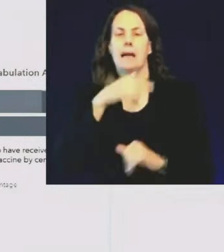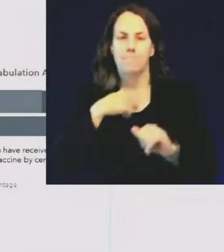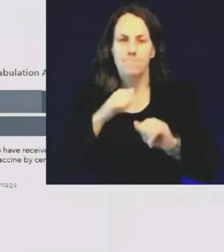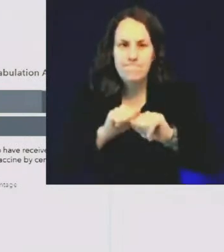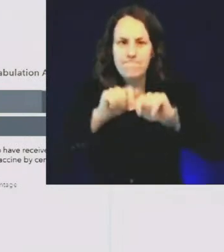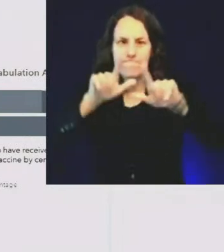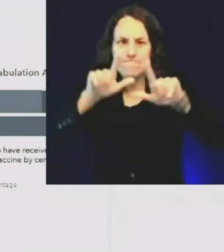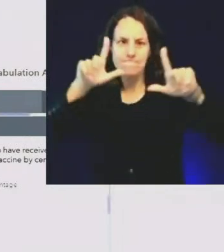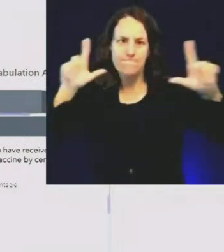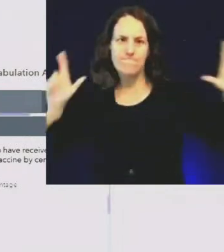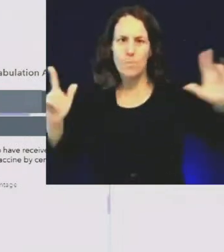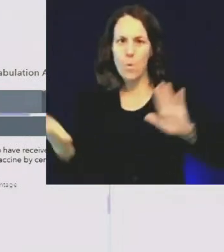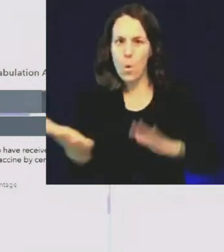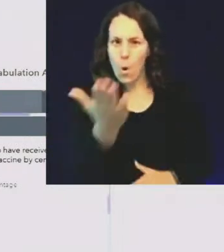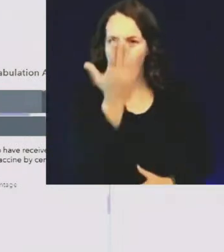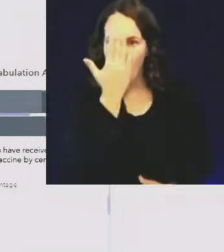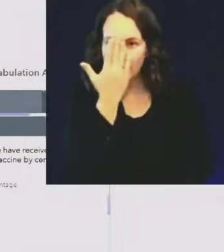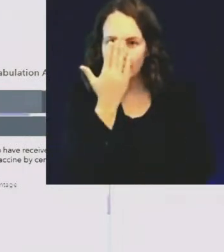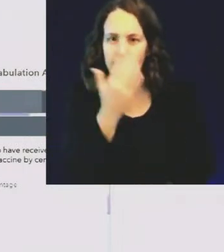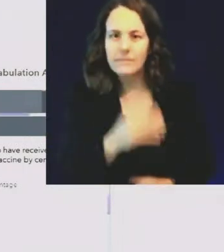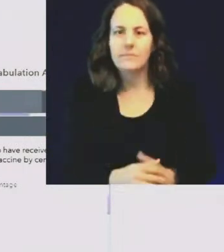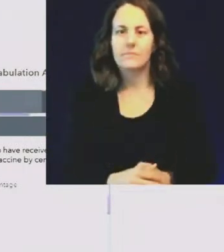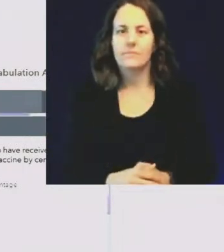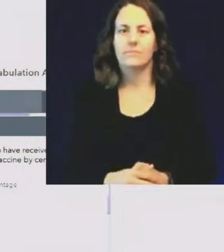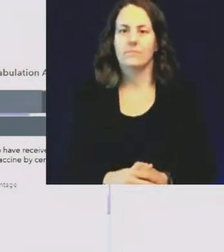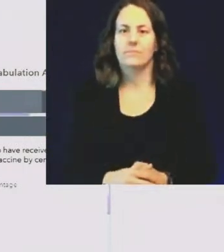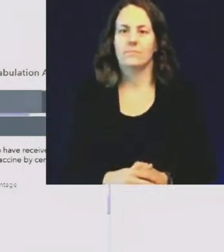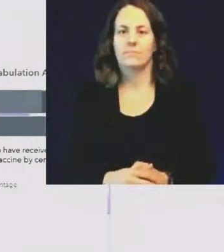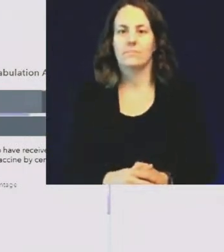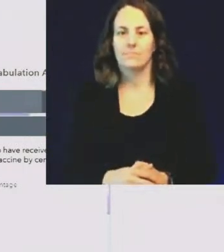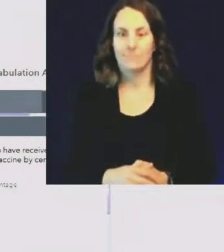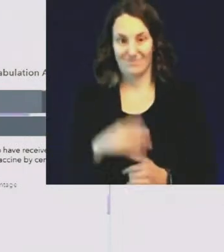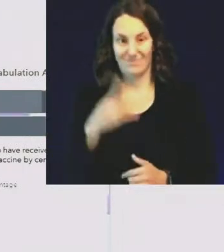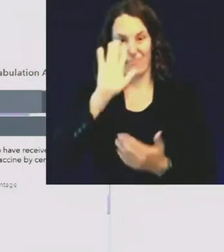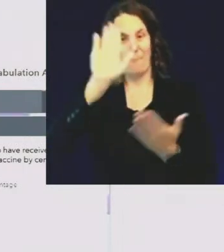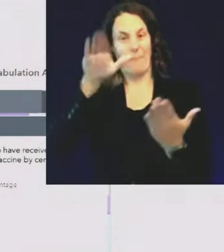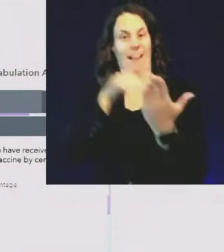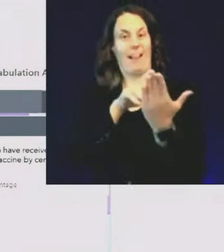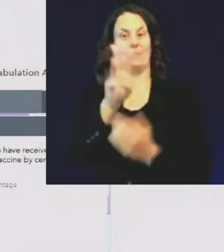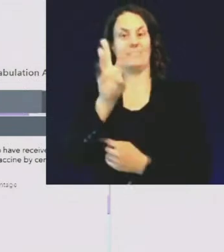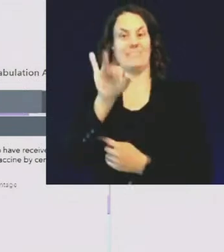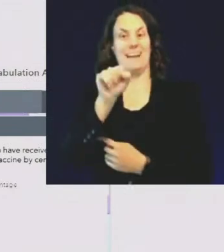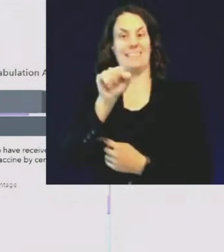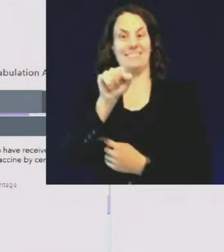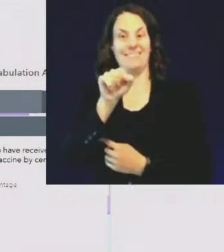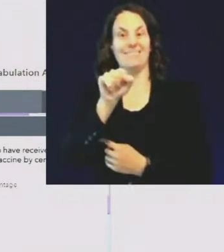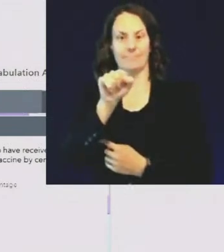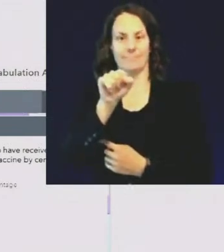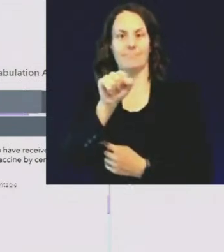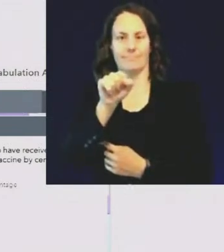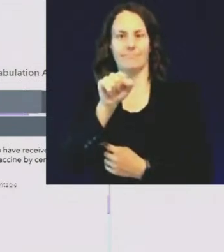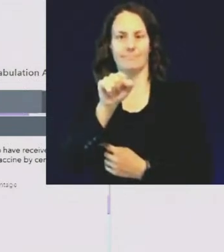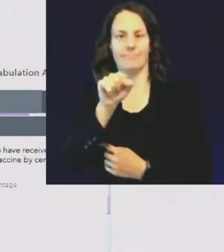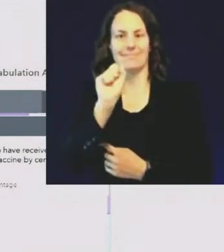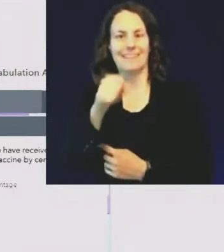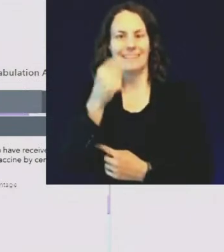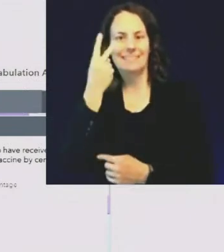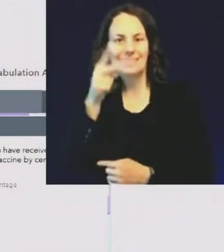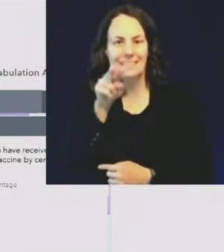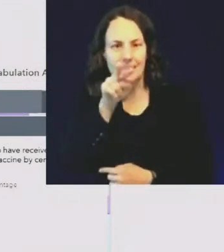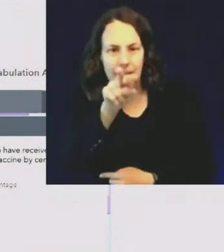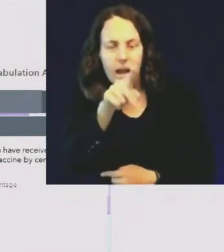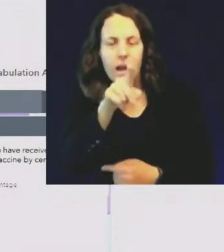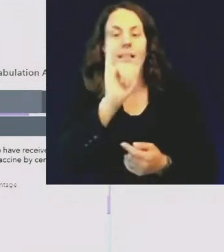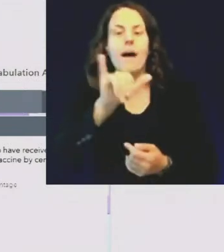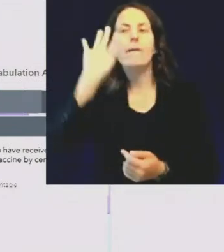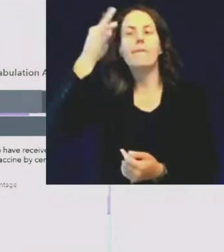North Central Wisconsin. And you can see by census tract here how vaccination varies as we look